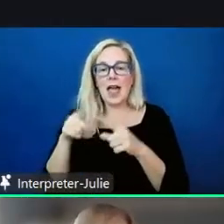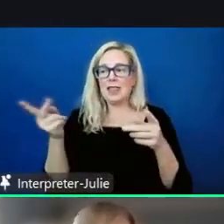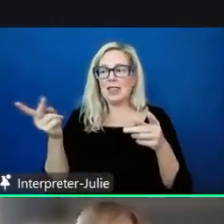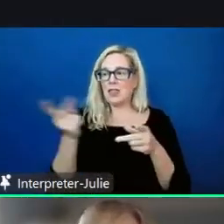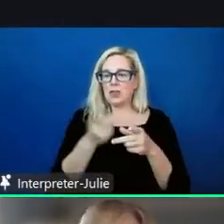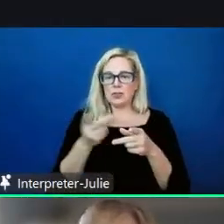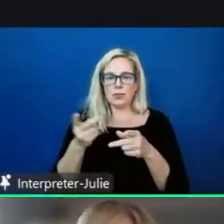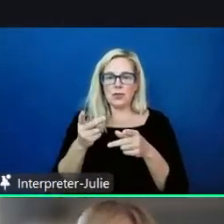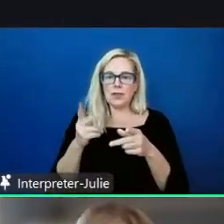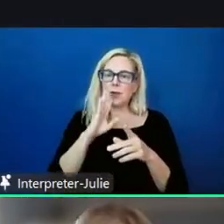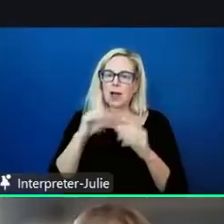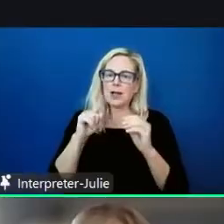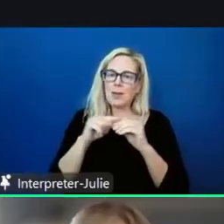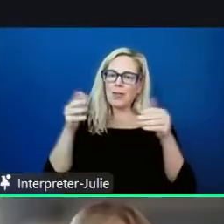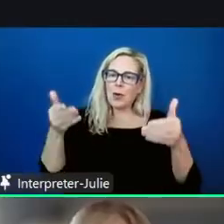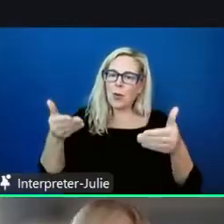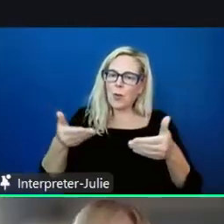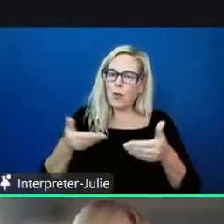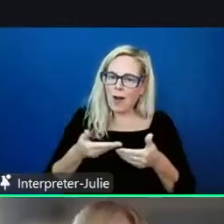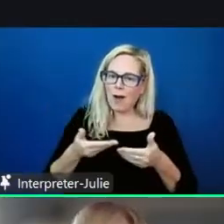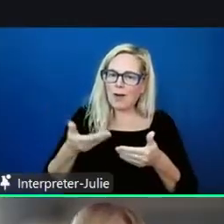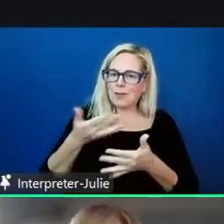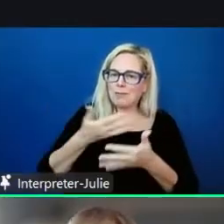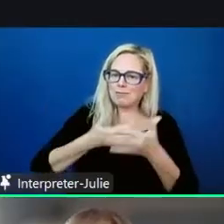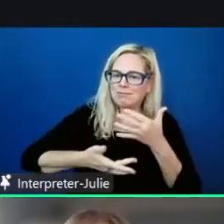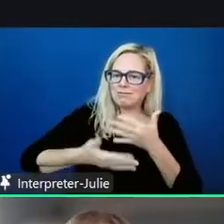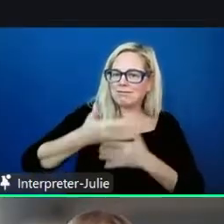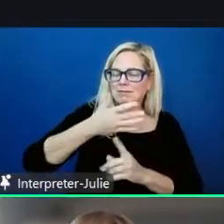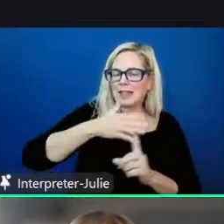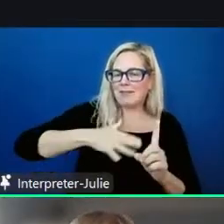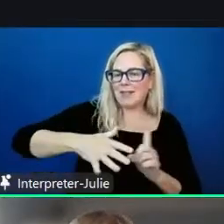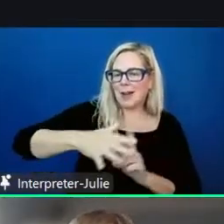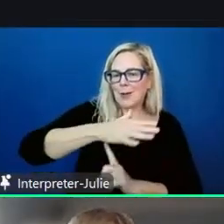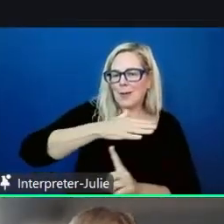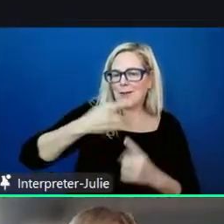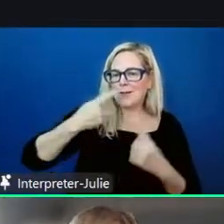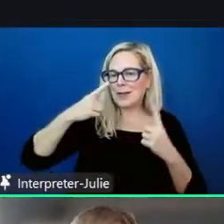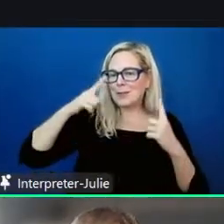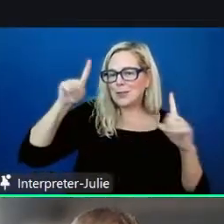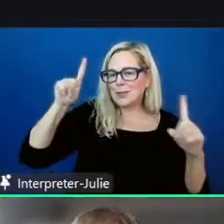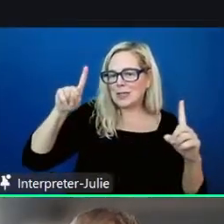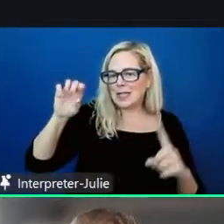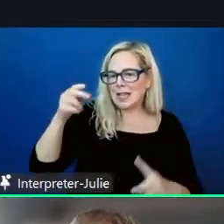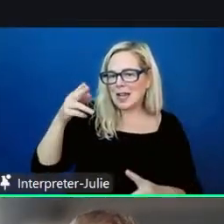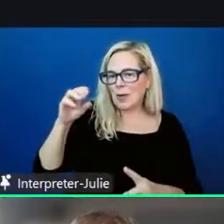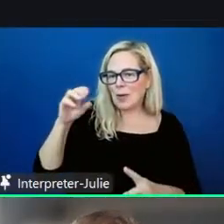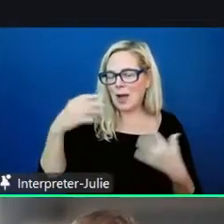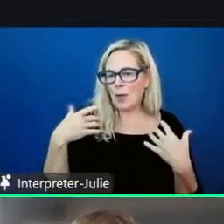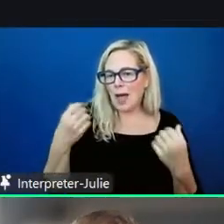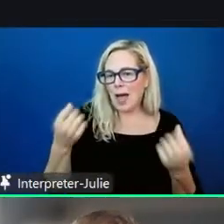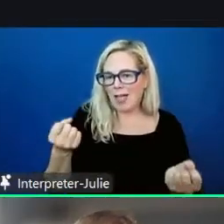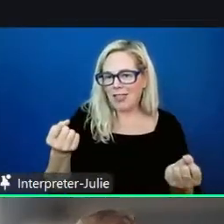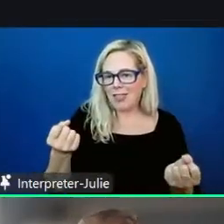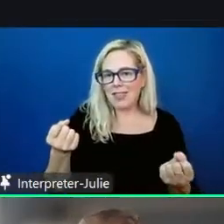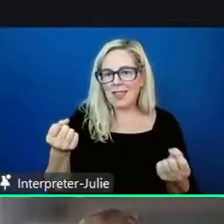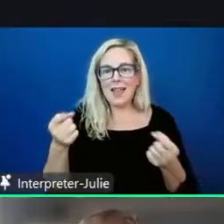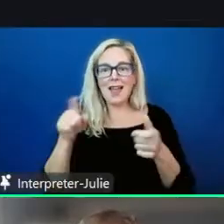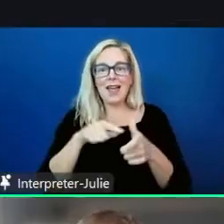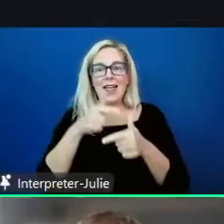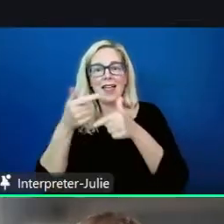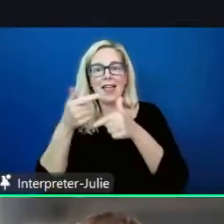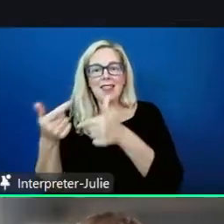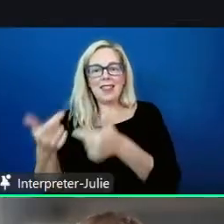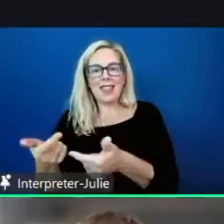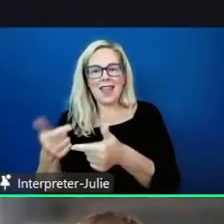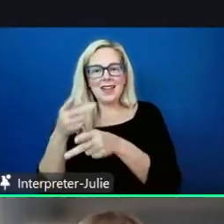engaging environment for them to have success at Ohio Health. Their supervisors in turn shared the value that Emily and Lloyd